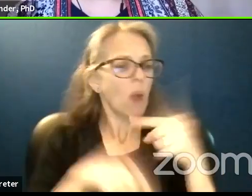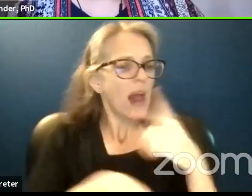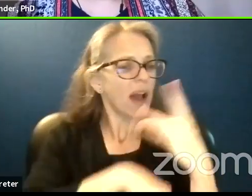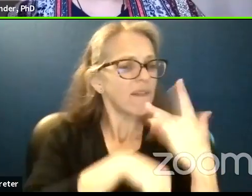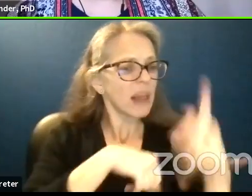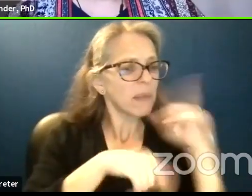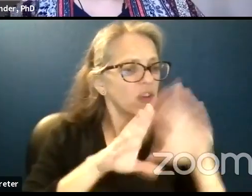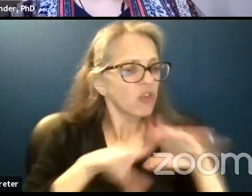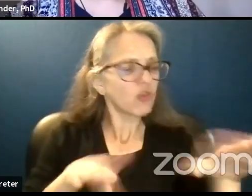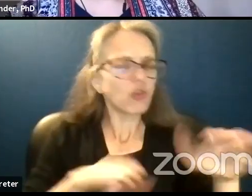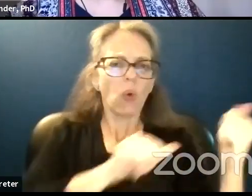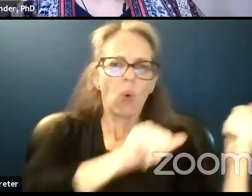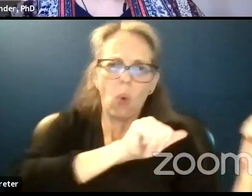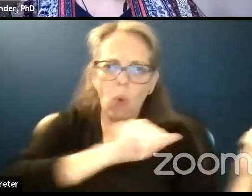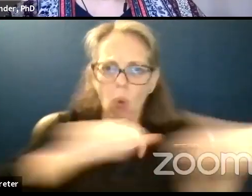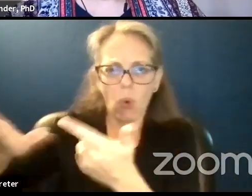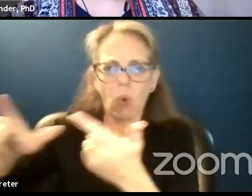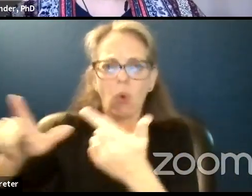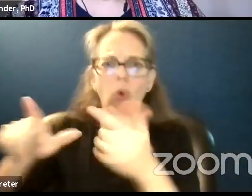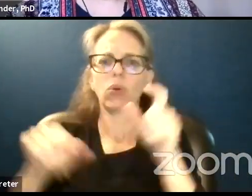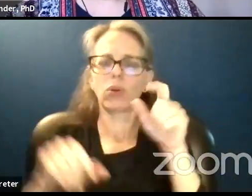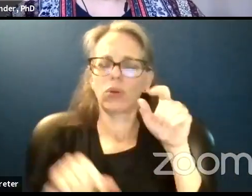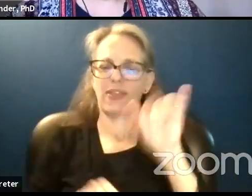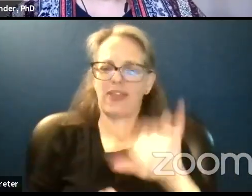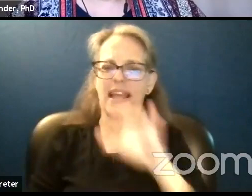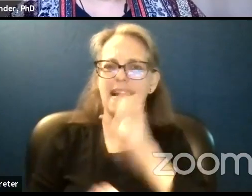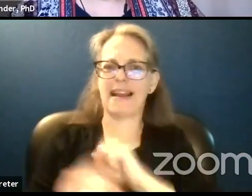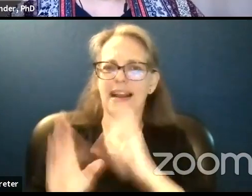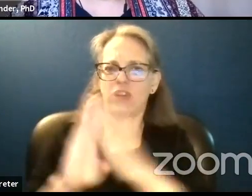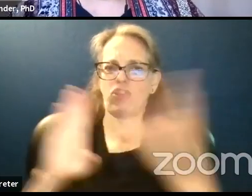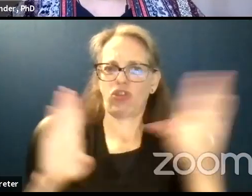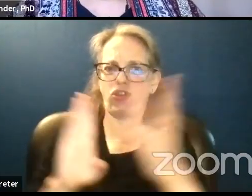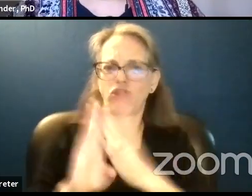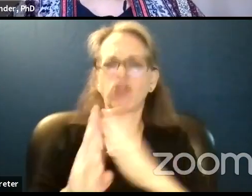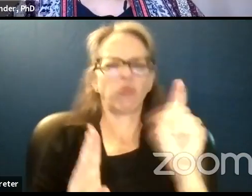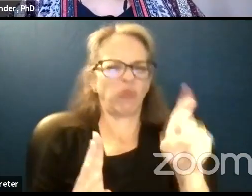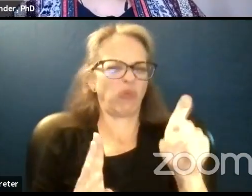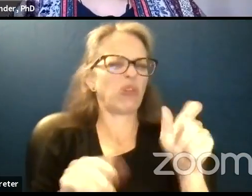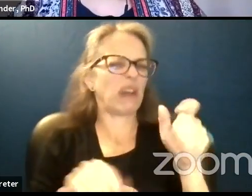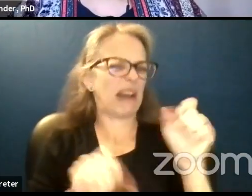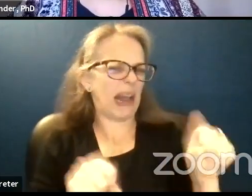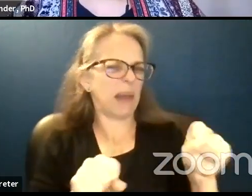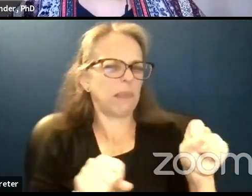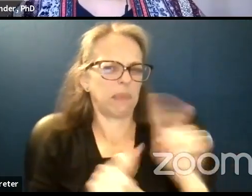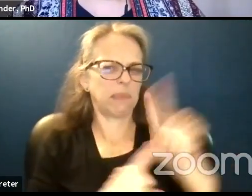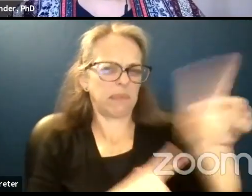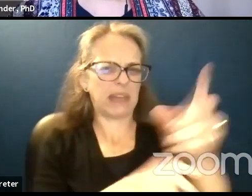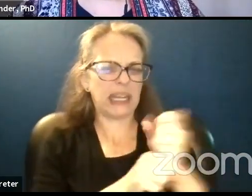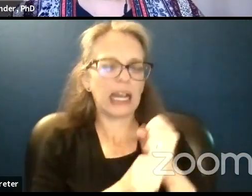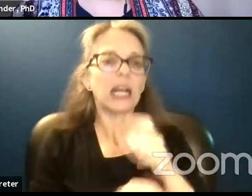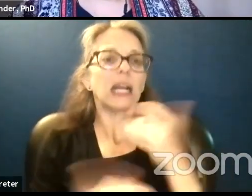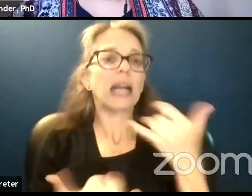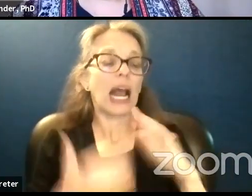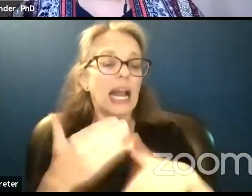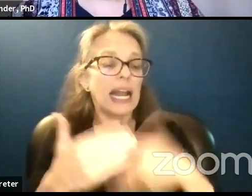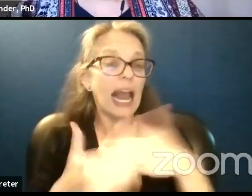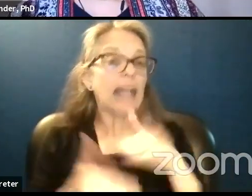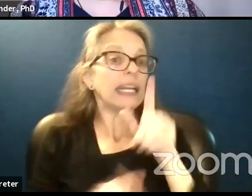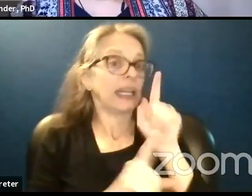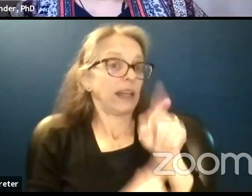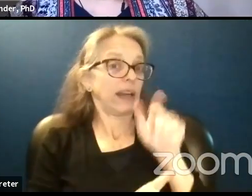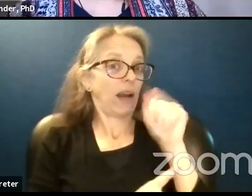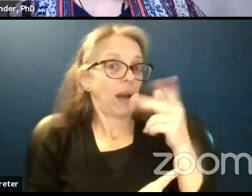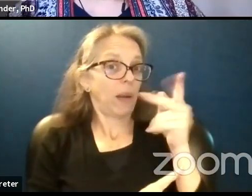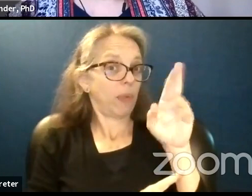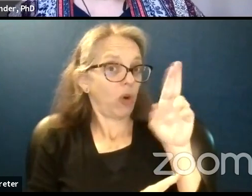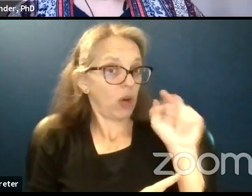should be able to get it. All kids who are the right age will be able to get it at once. All right, Aparna, next one for you.